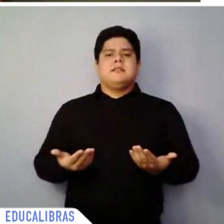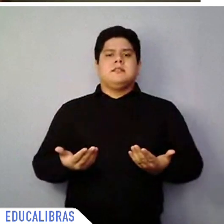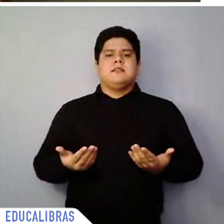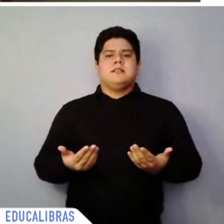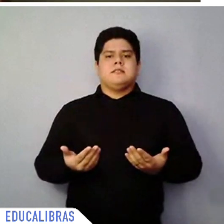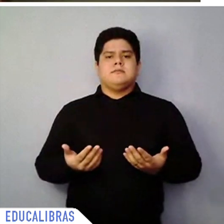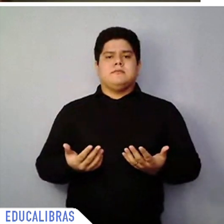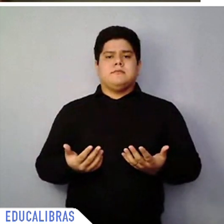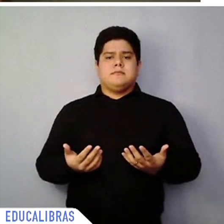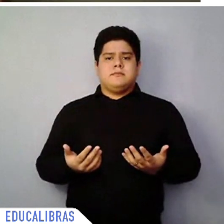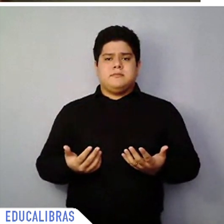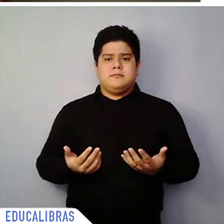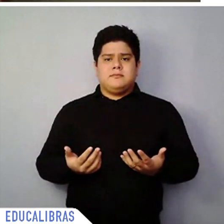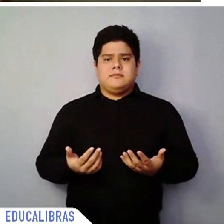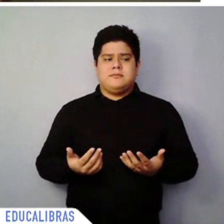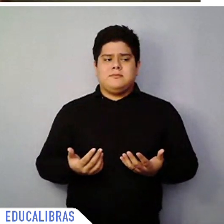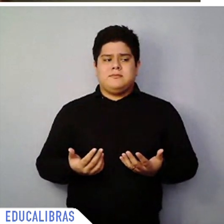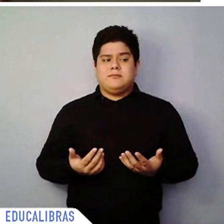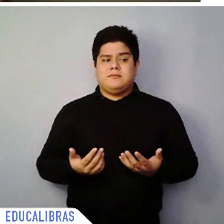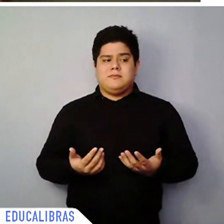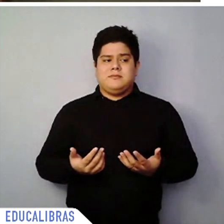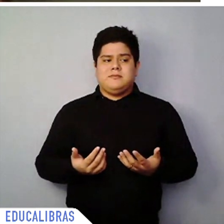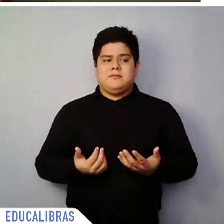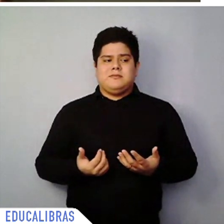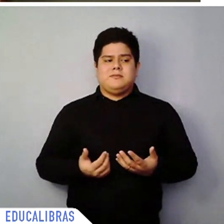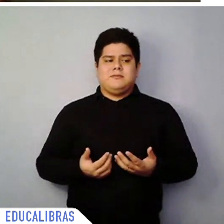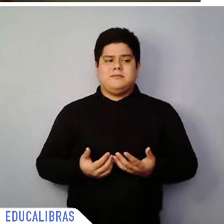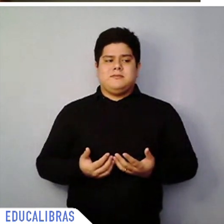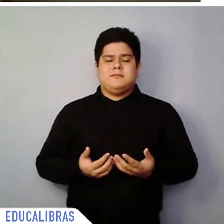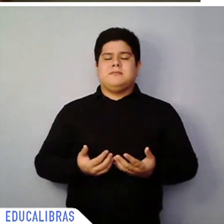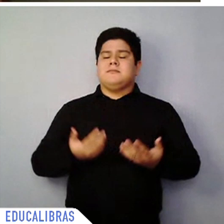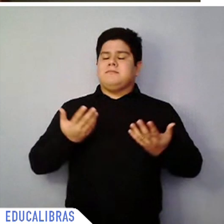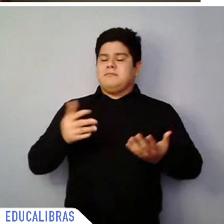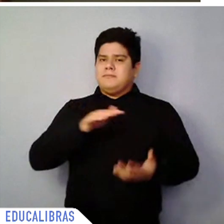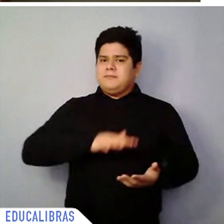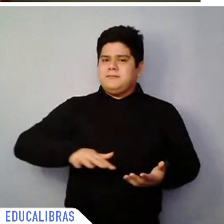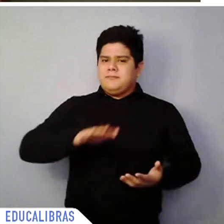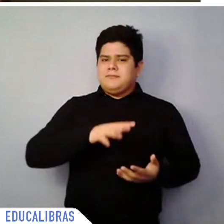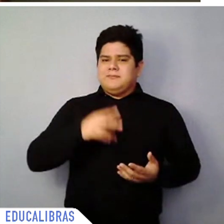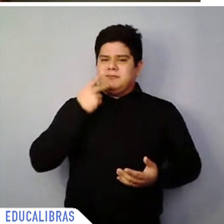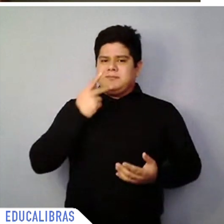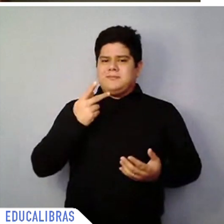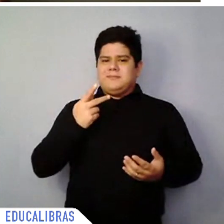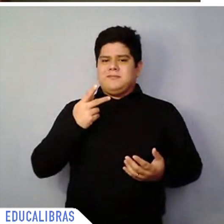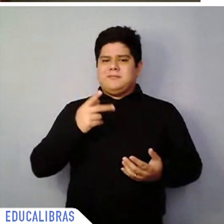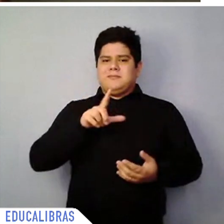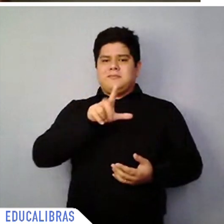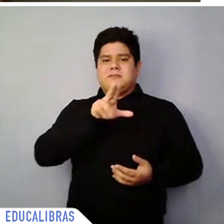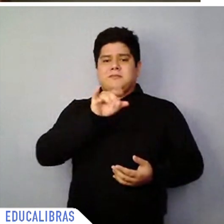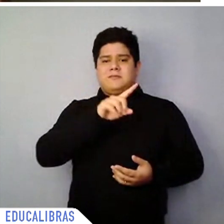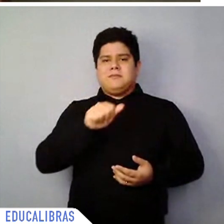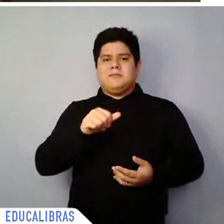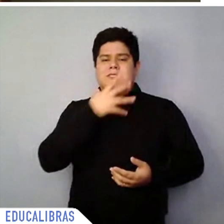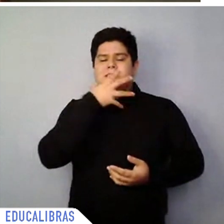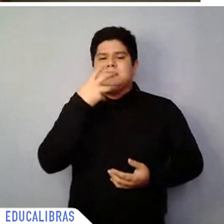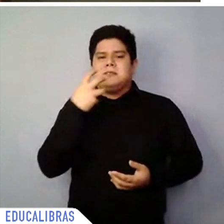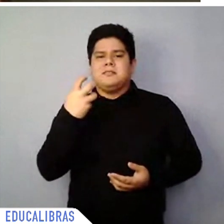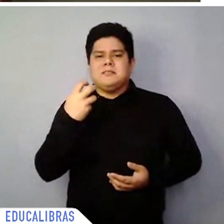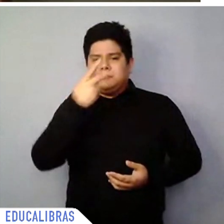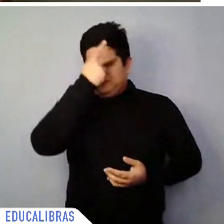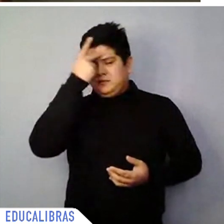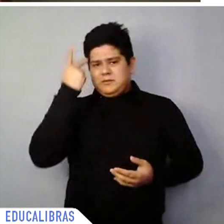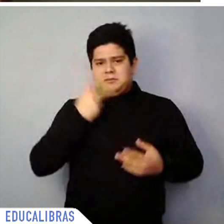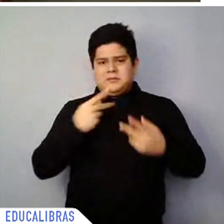of the campaigns were interrupted. But in a scenario such as the pandemics one, as